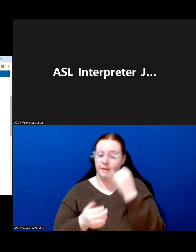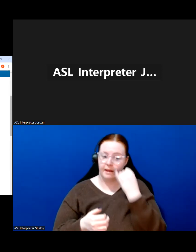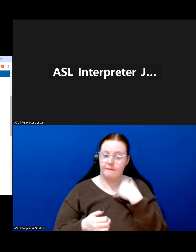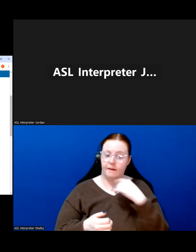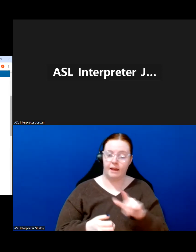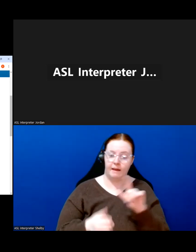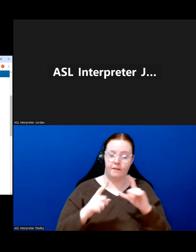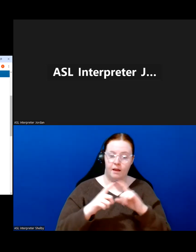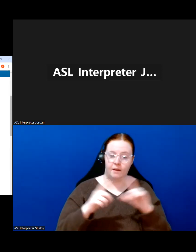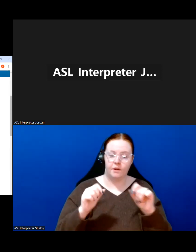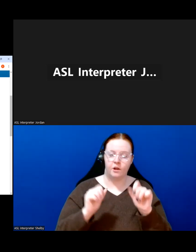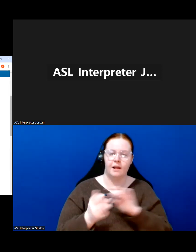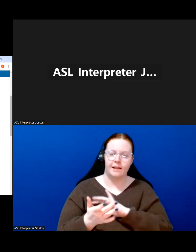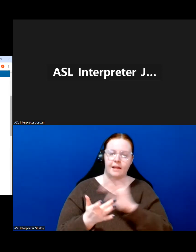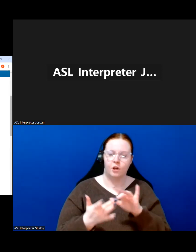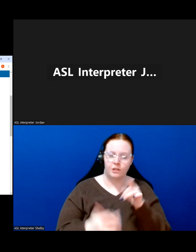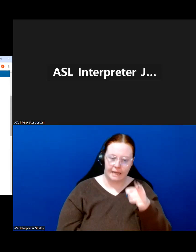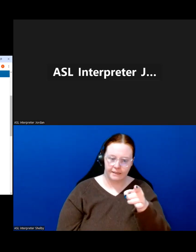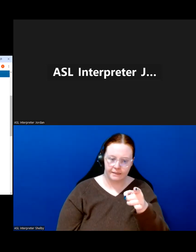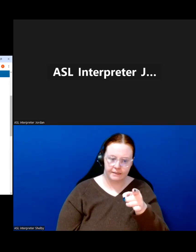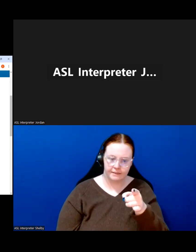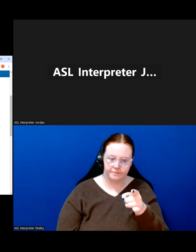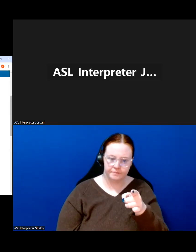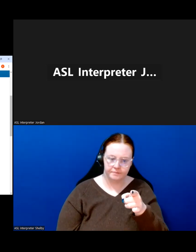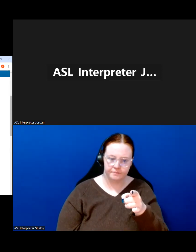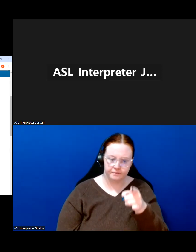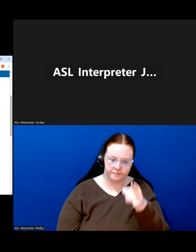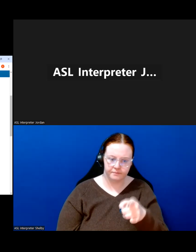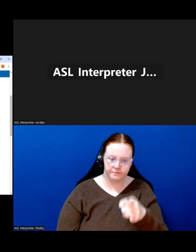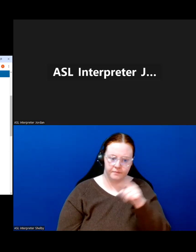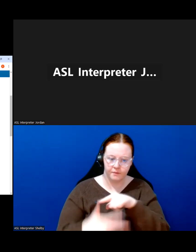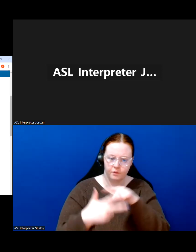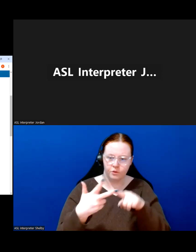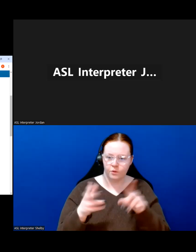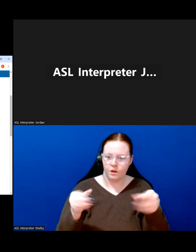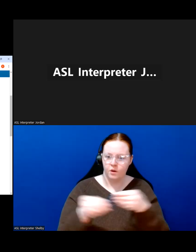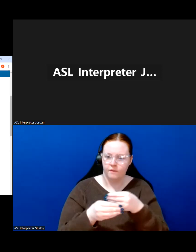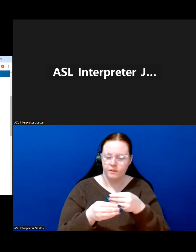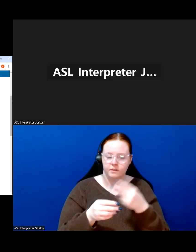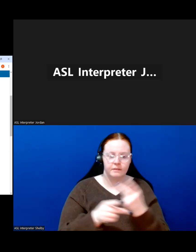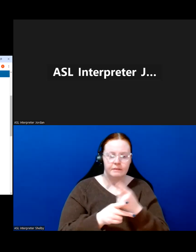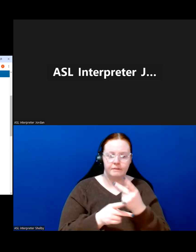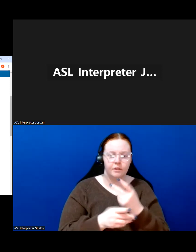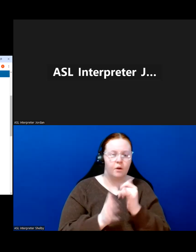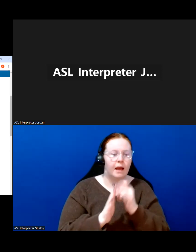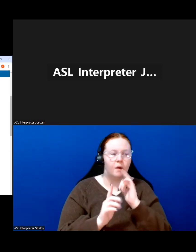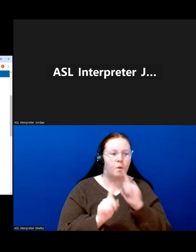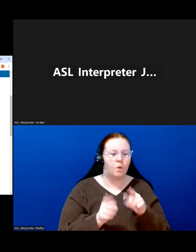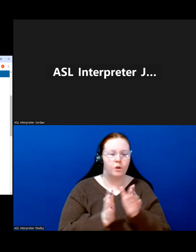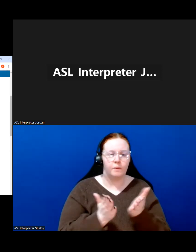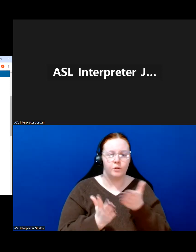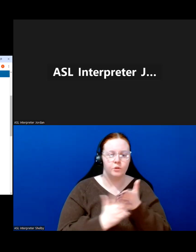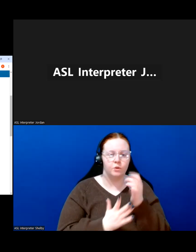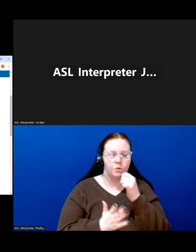can contact the division offices and figure out how I can order books by